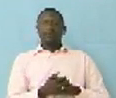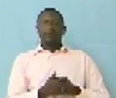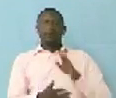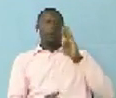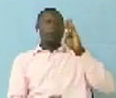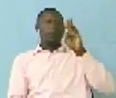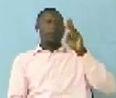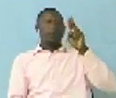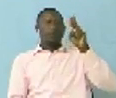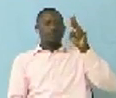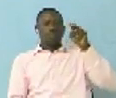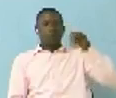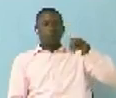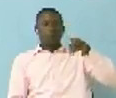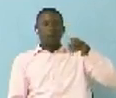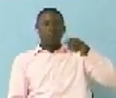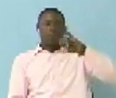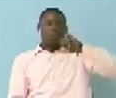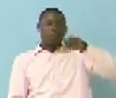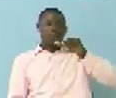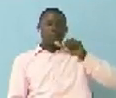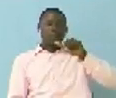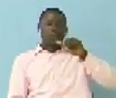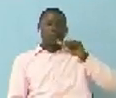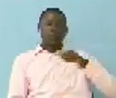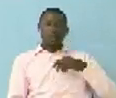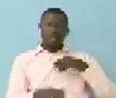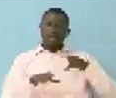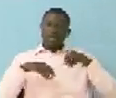Bunja already confessed on his involvement.